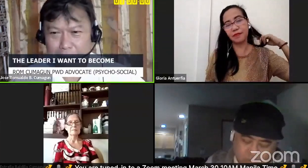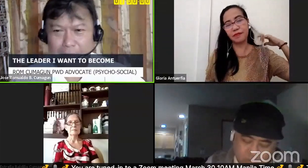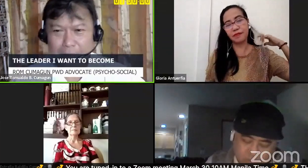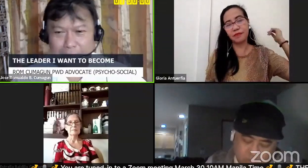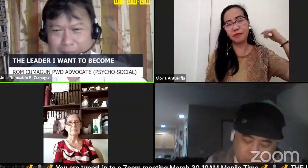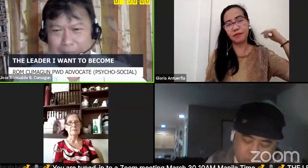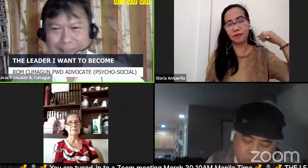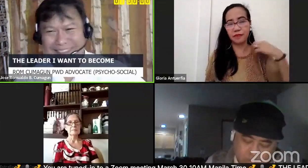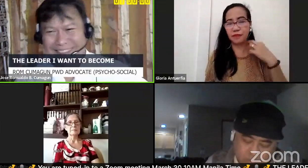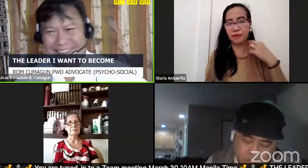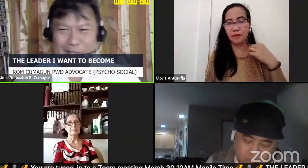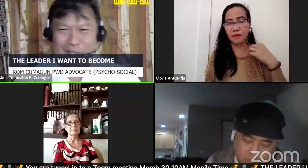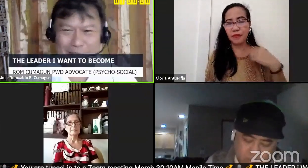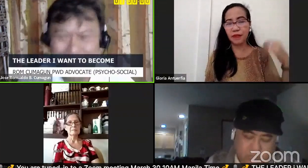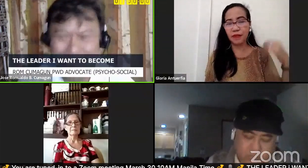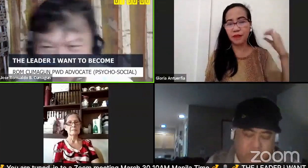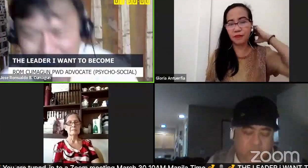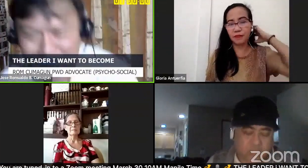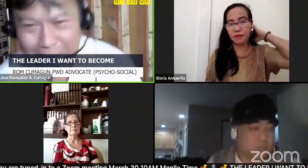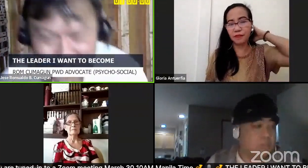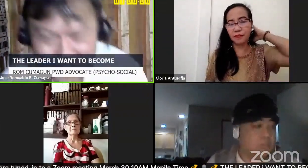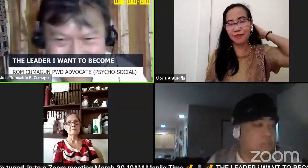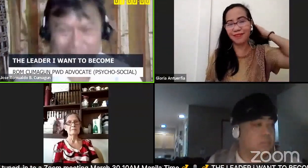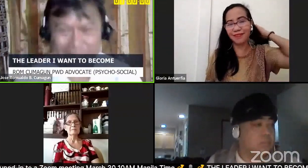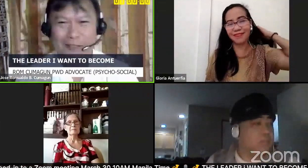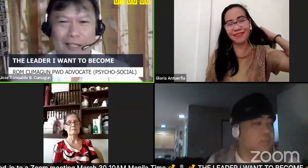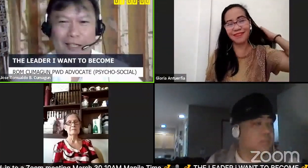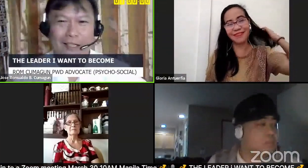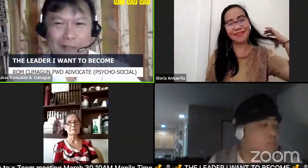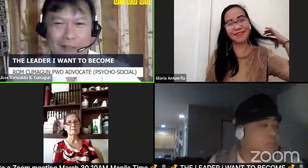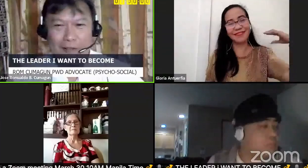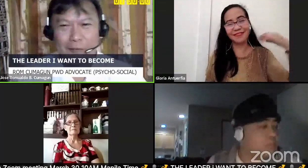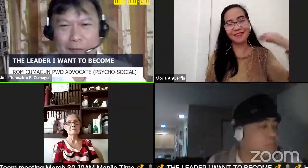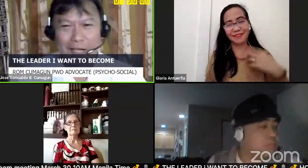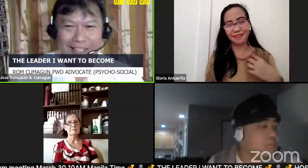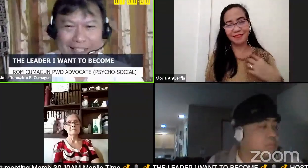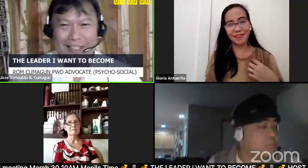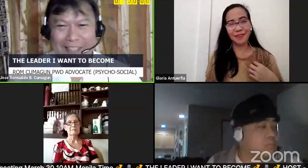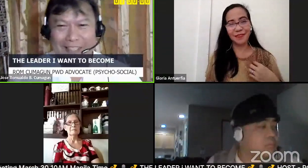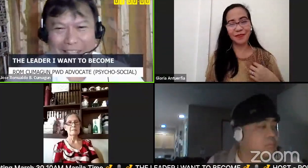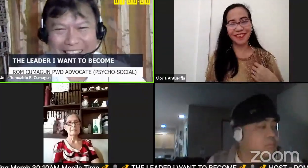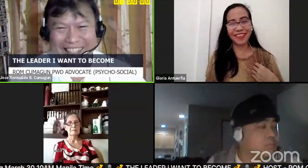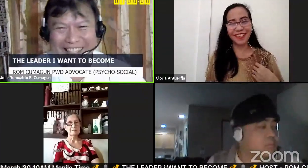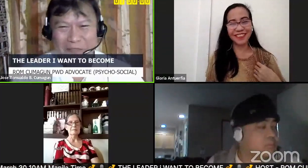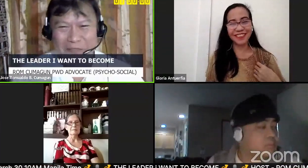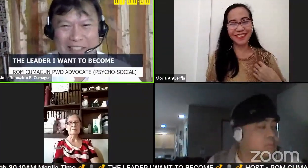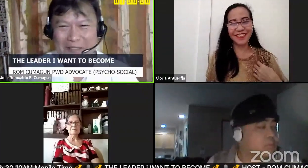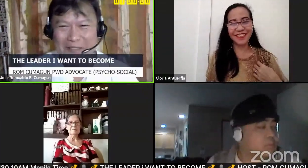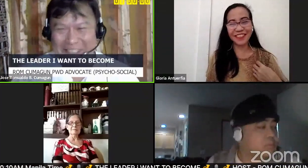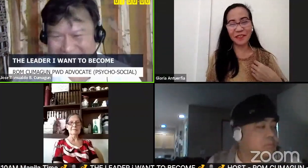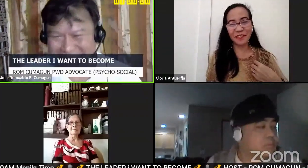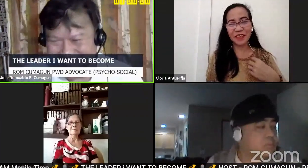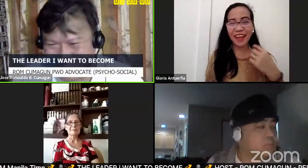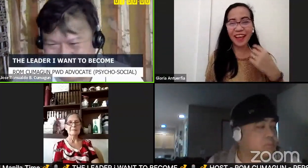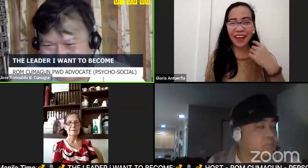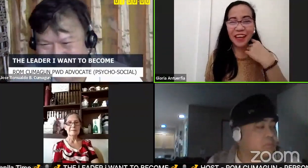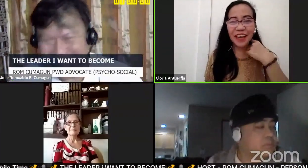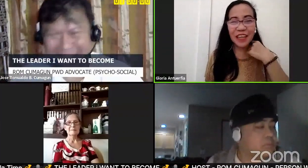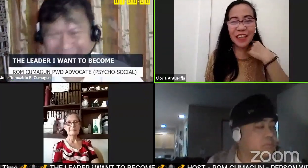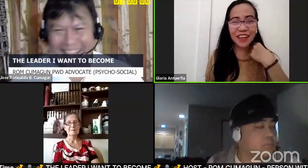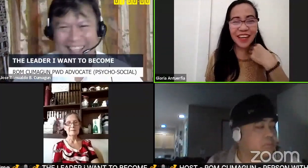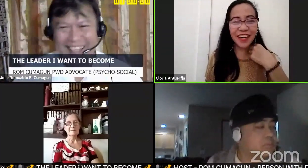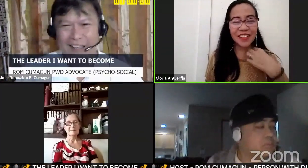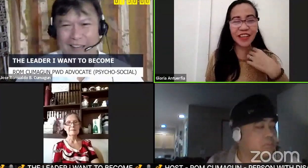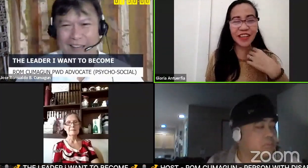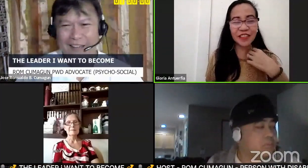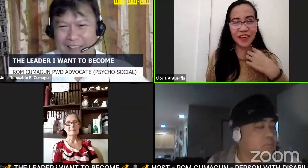So calling last minute call for all. Glo, manamagan ka naman. So invitees po.